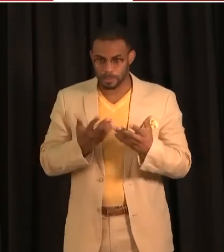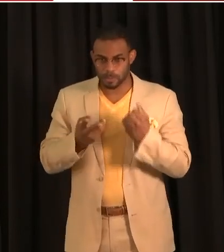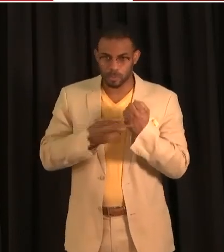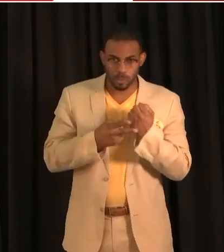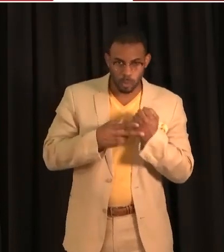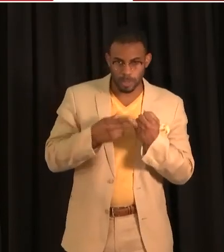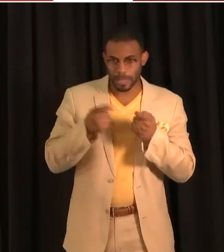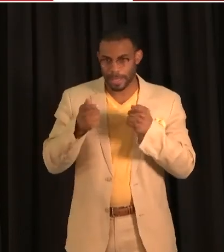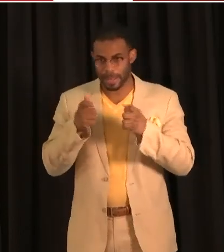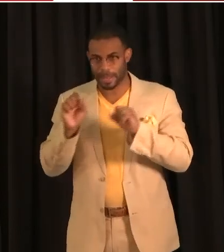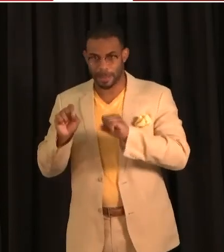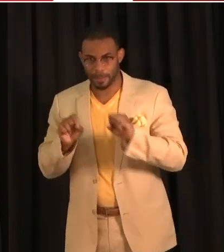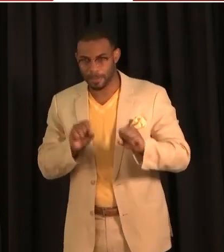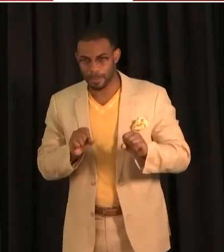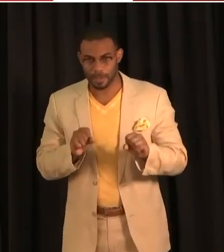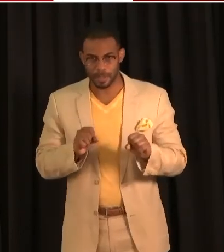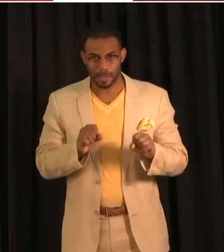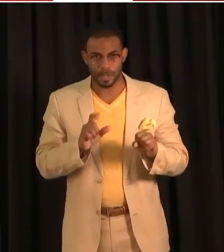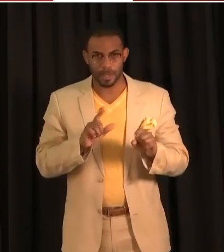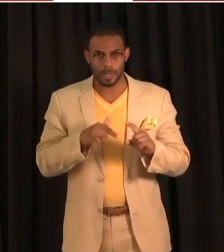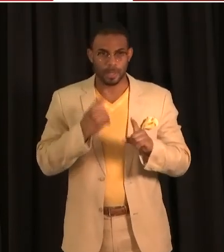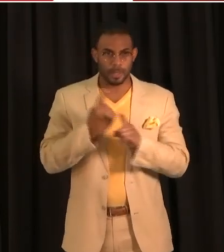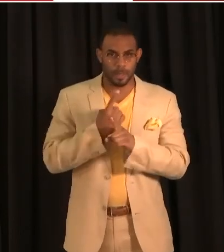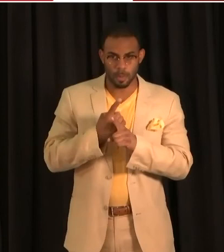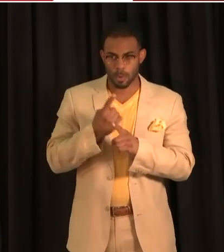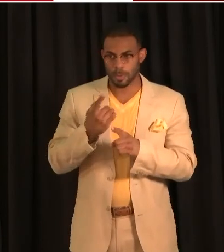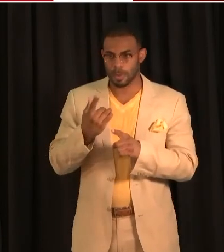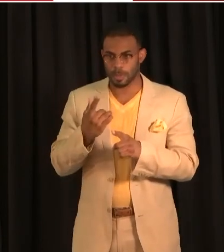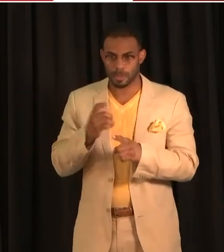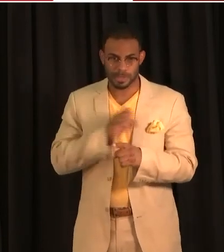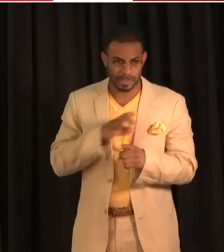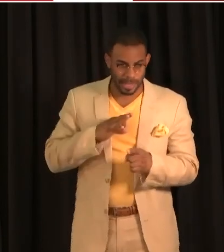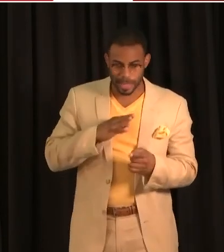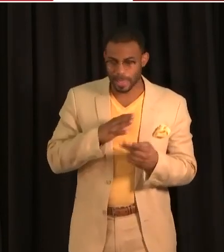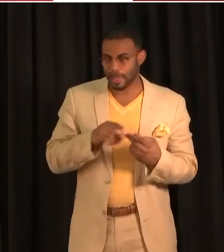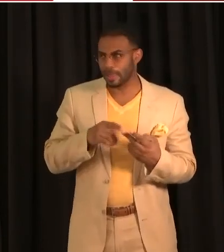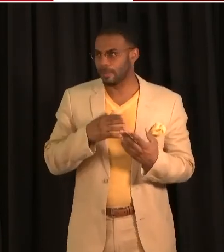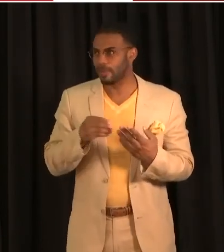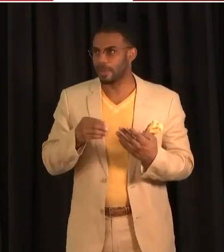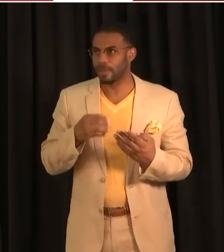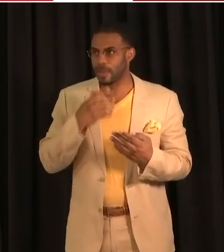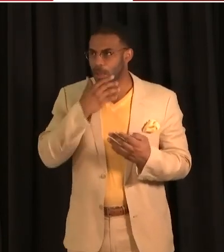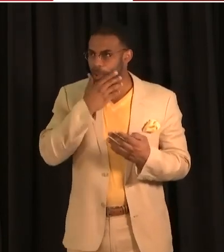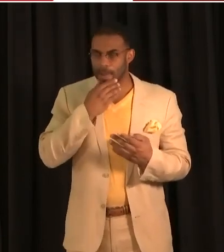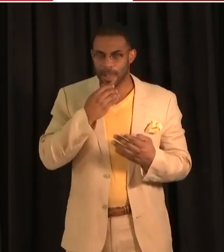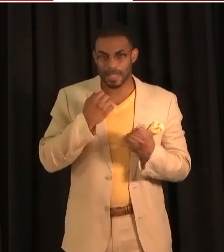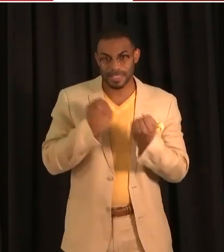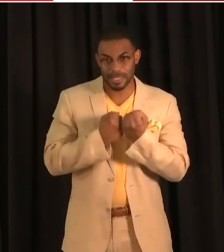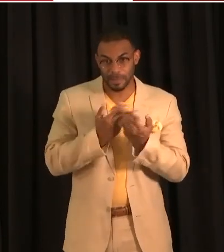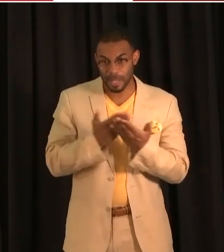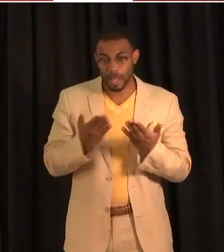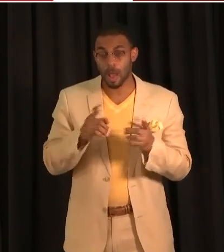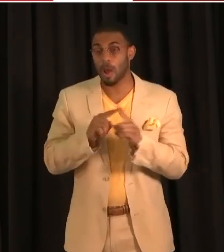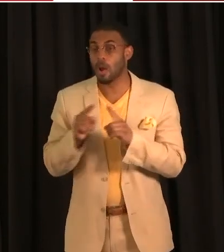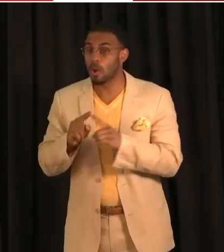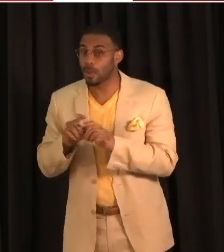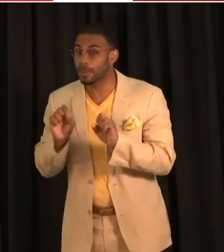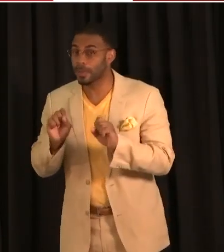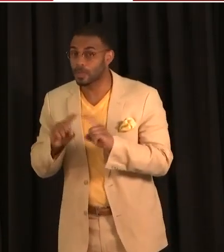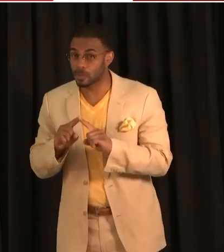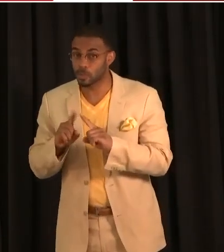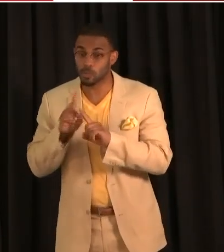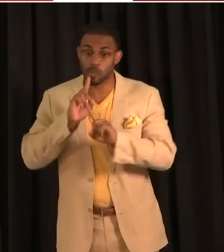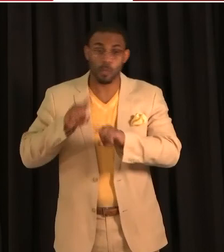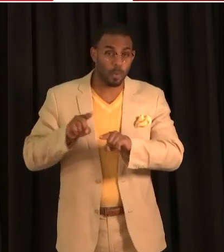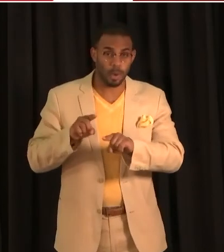appropriate storage and handling capabilities, the appropriate staff and supplies, as well as